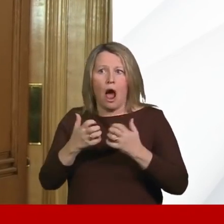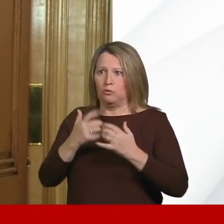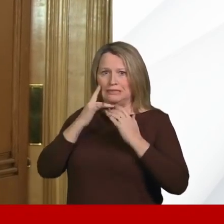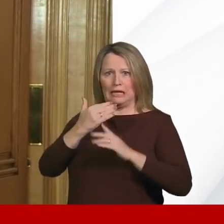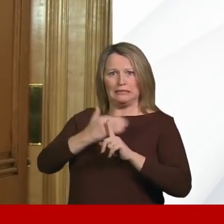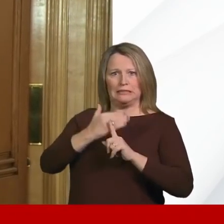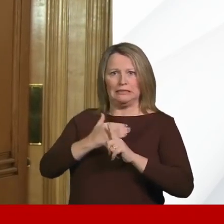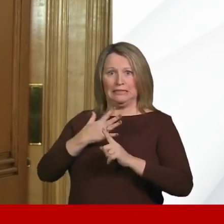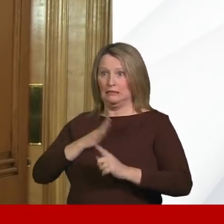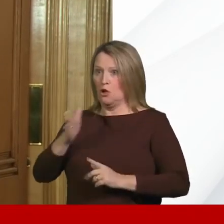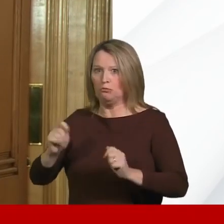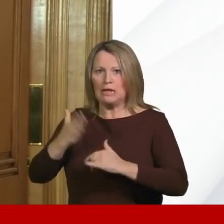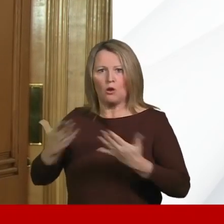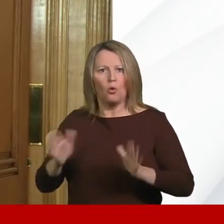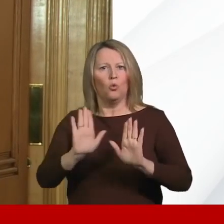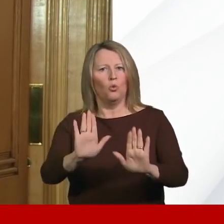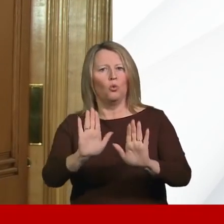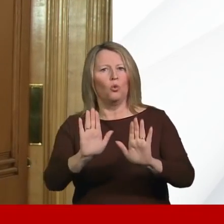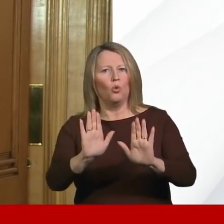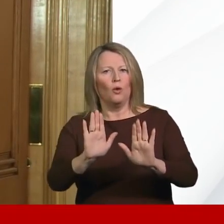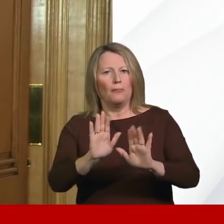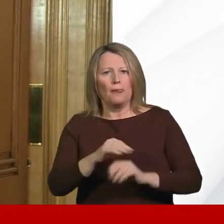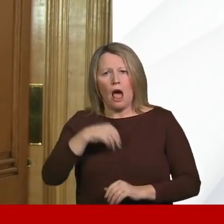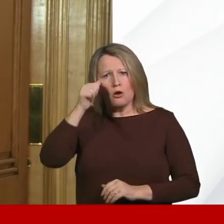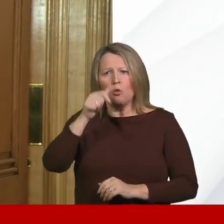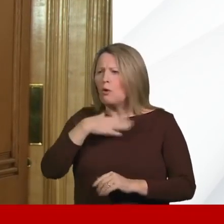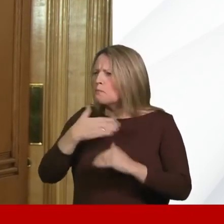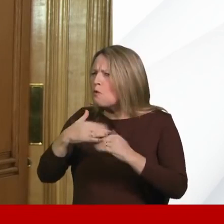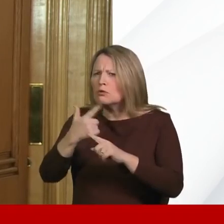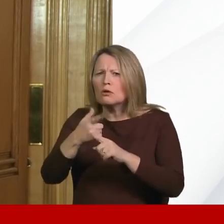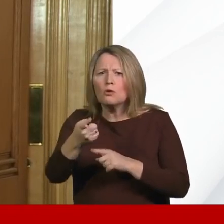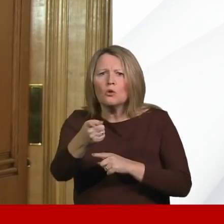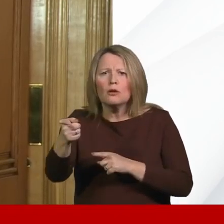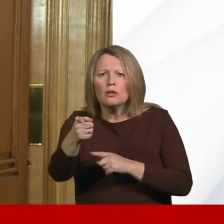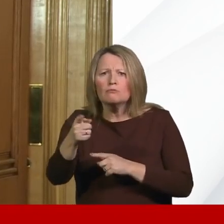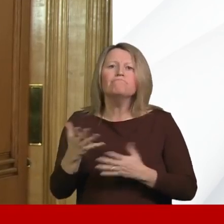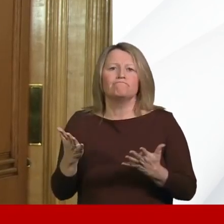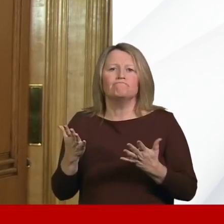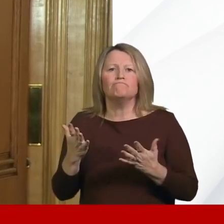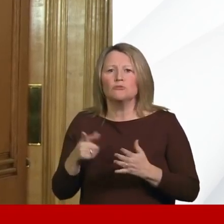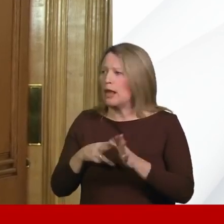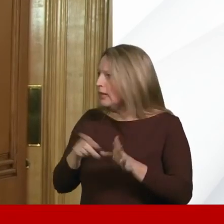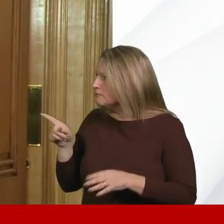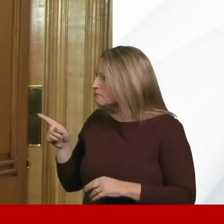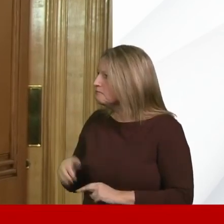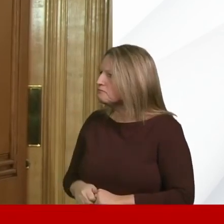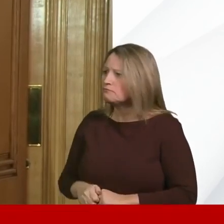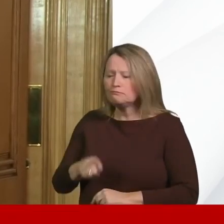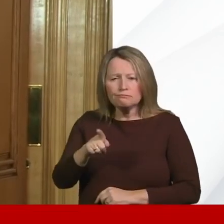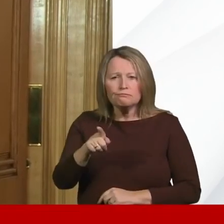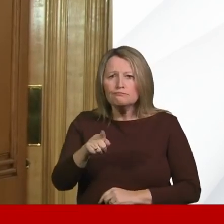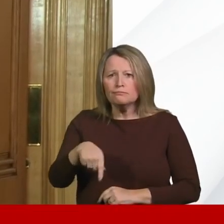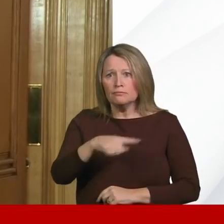capacity, moving towards 25,000 a day. And another group in that is very much, as we start putting on the question that Beth raised earlier, is